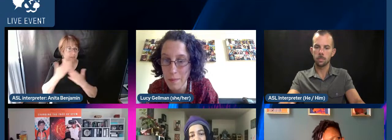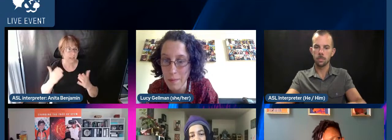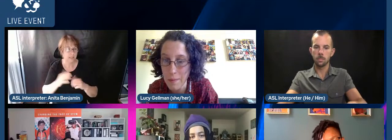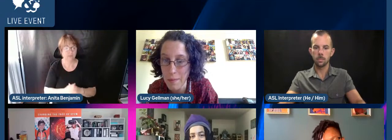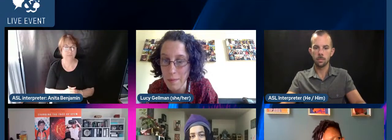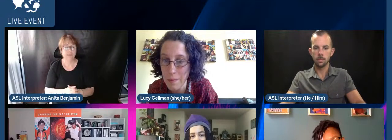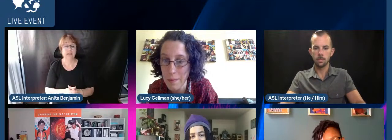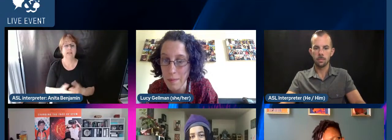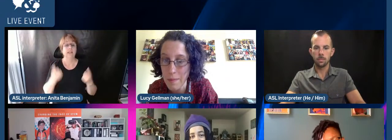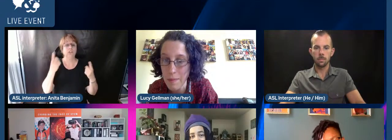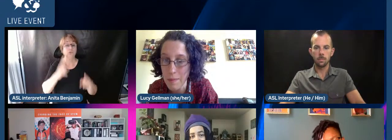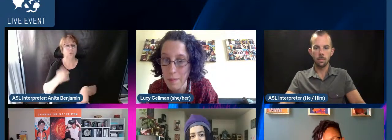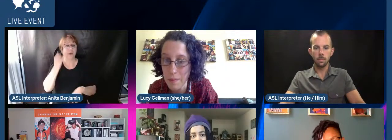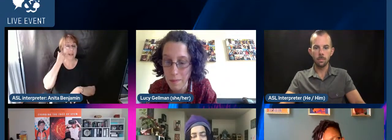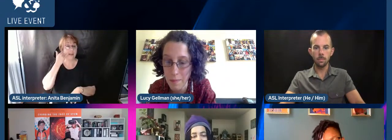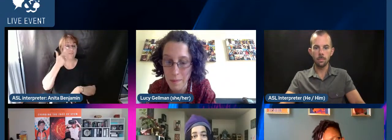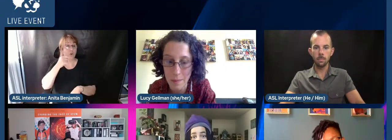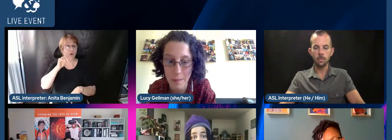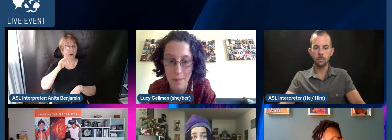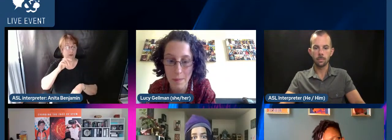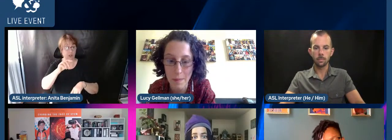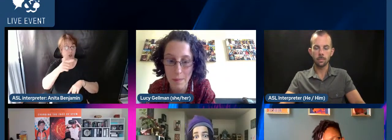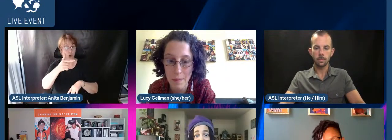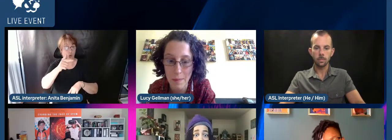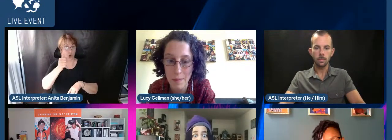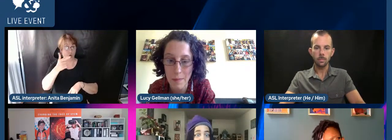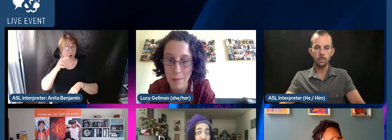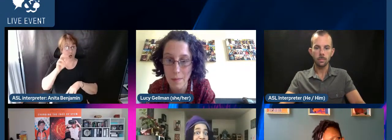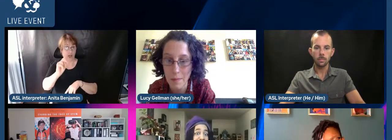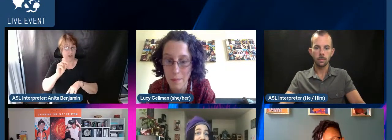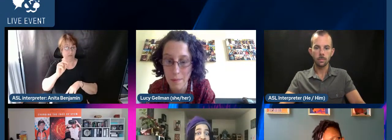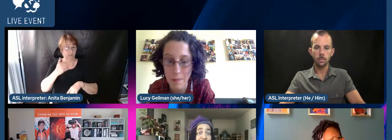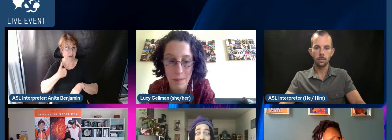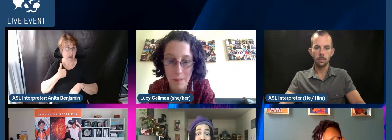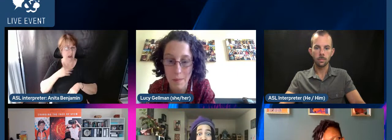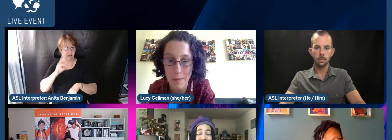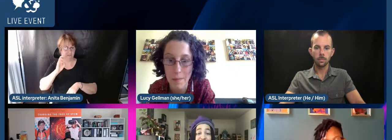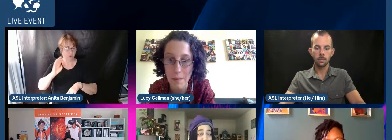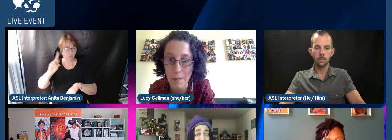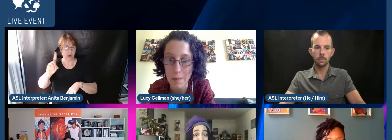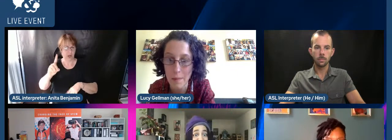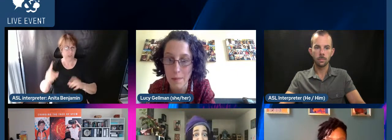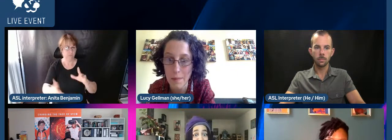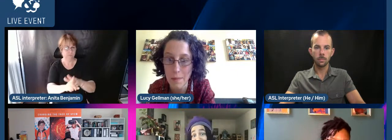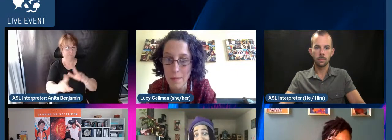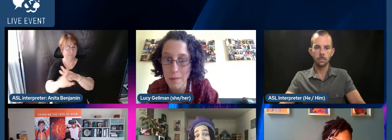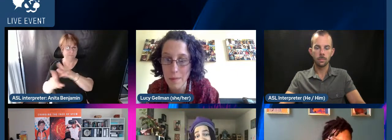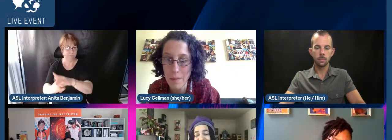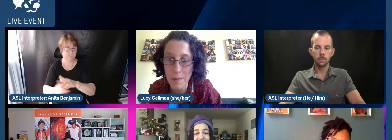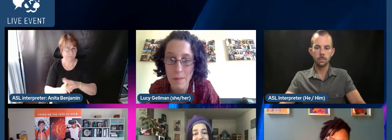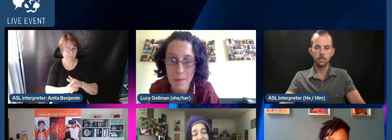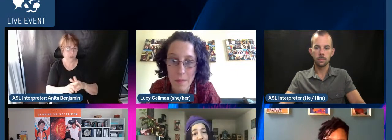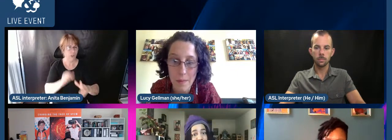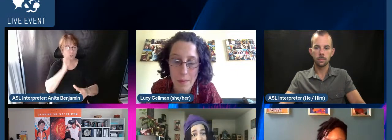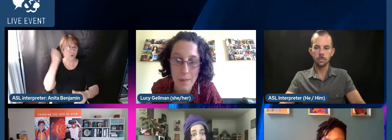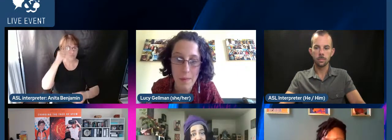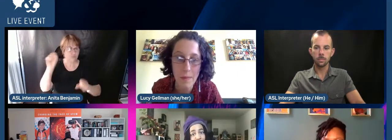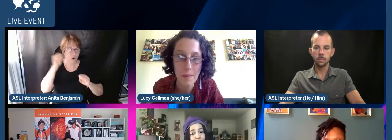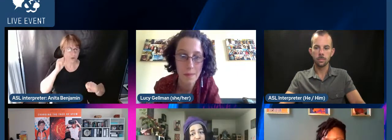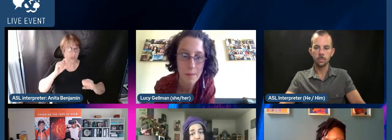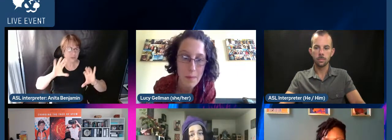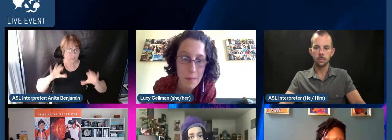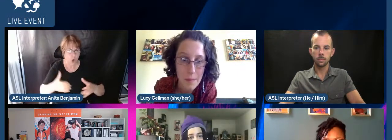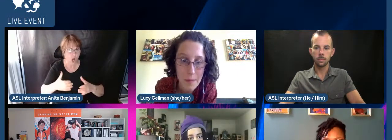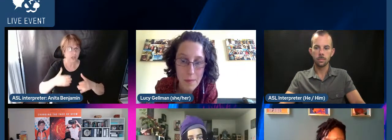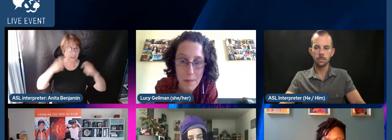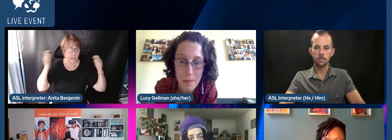out if your garden has weeds, you don't weed, like have a hardcore weeding celebration or party or protest, and then you're done and you